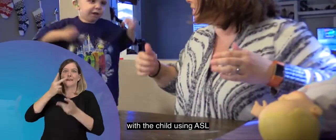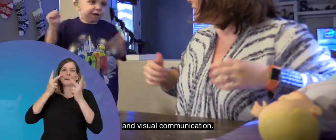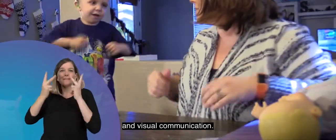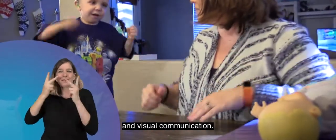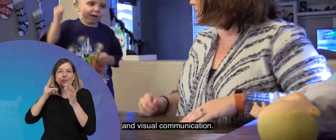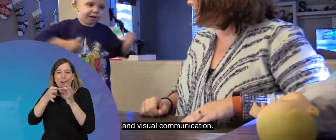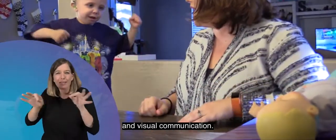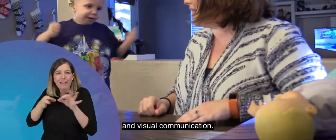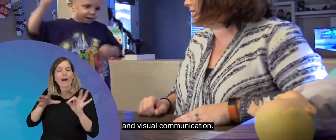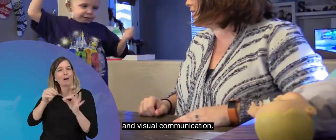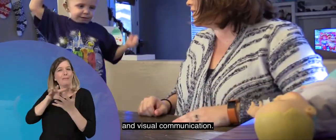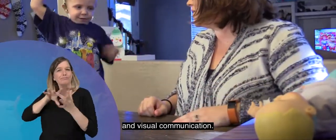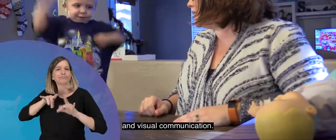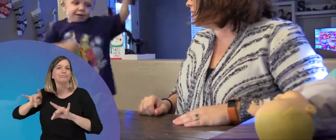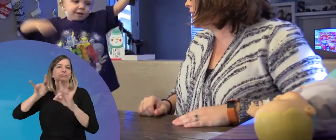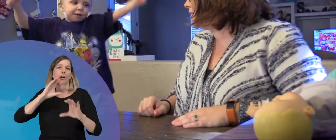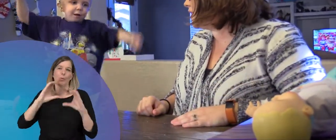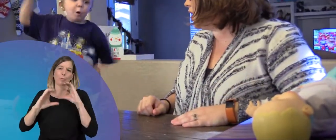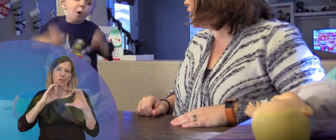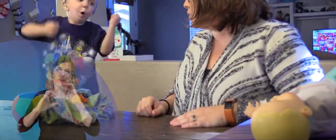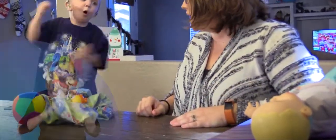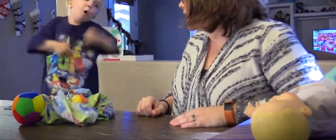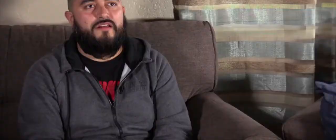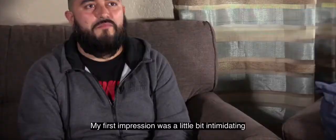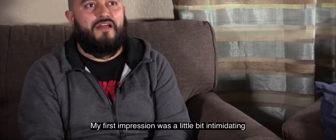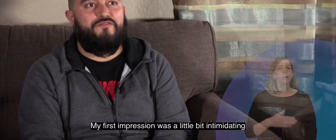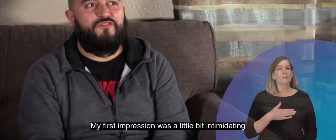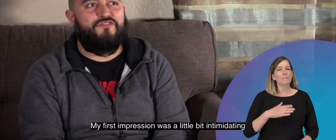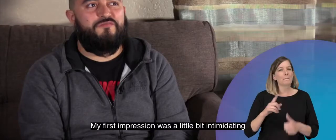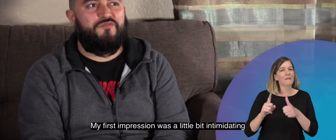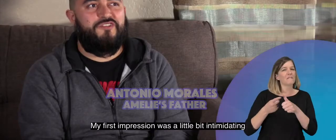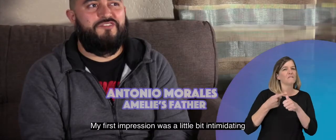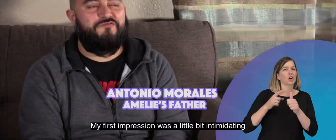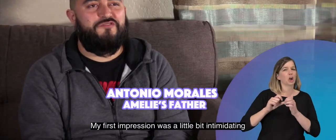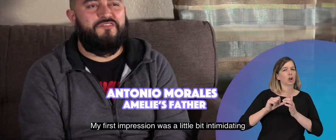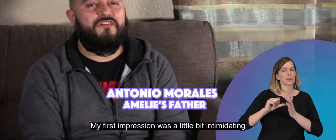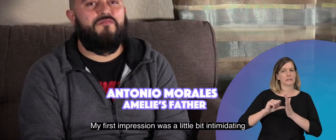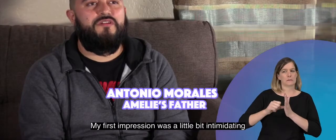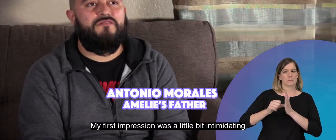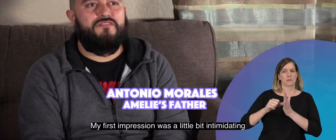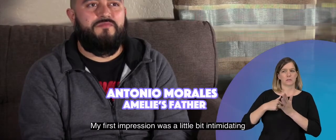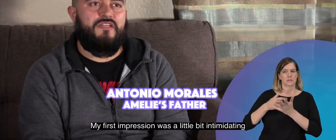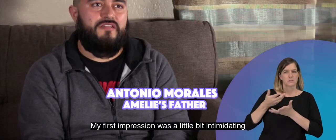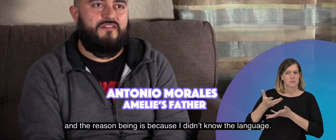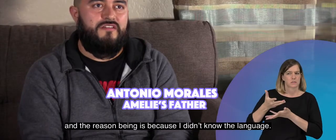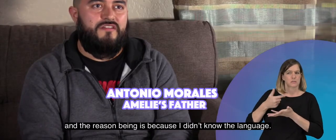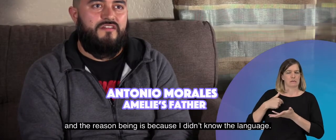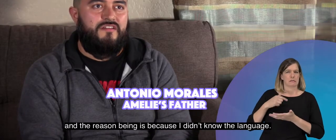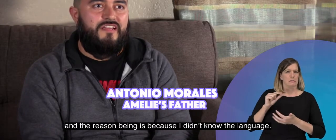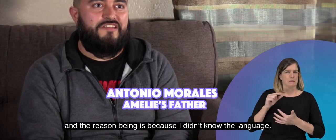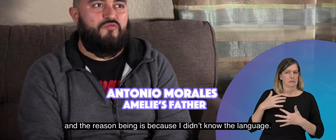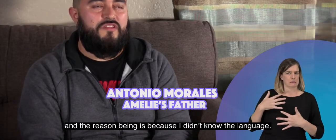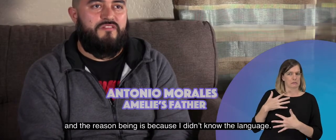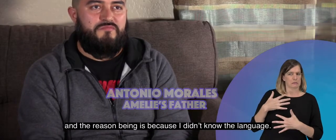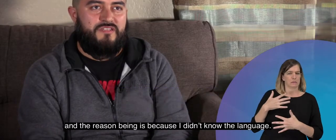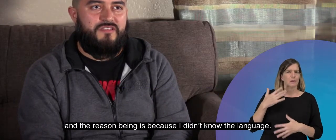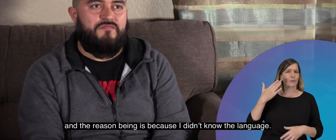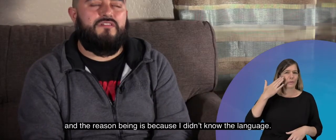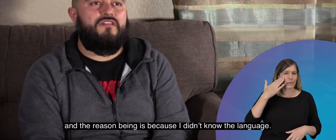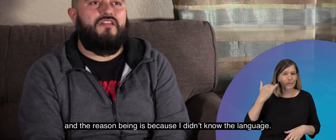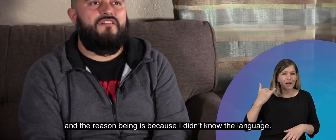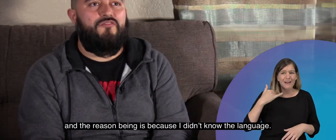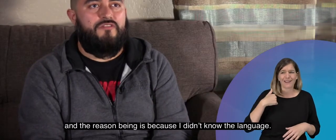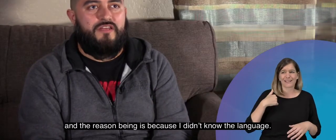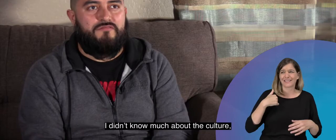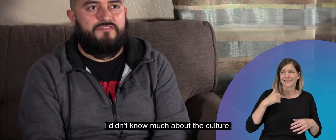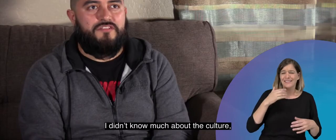ASL and visual communication. My first impression was a little bit intimidating, and the reason being is